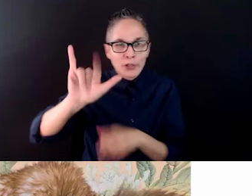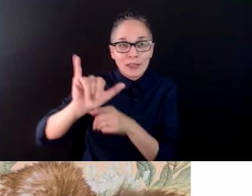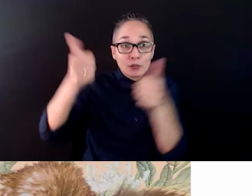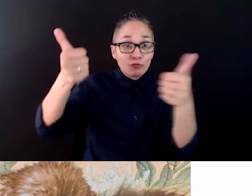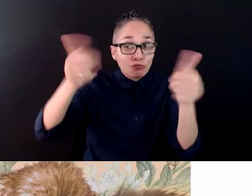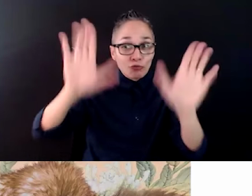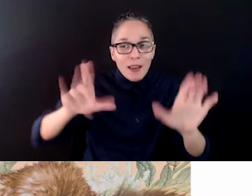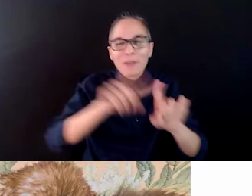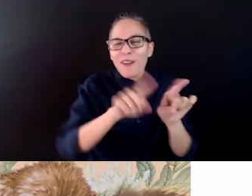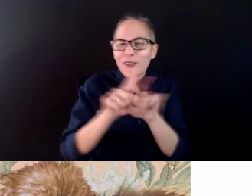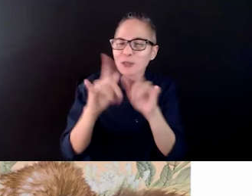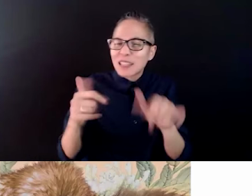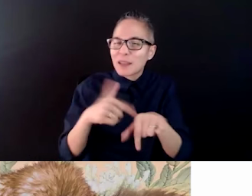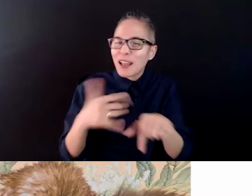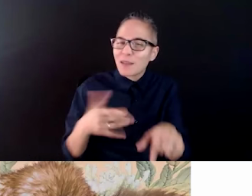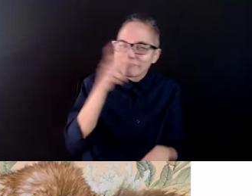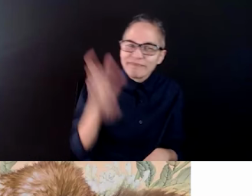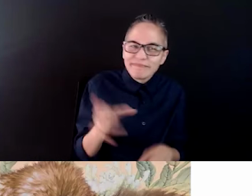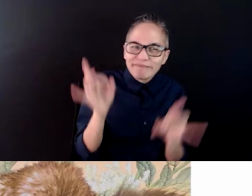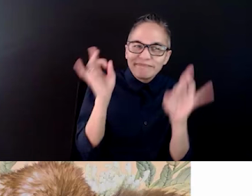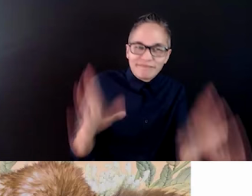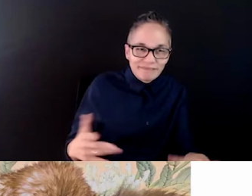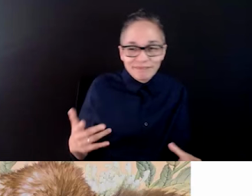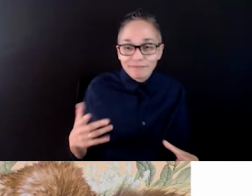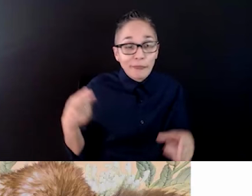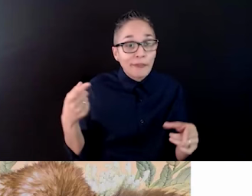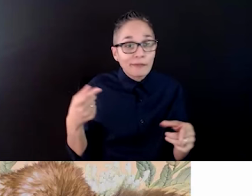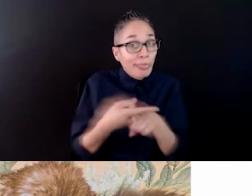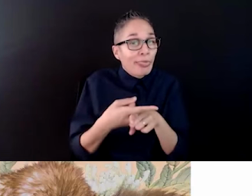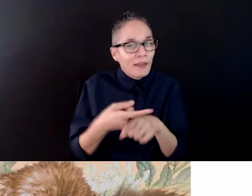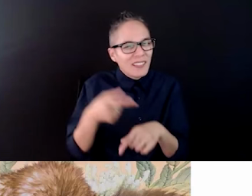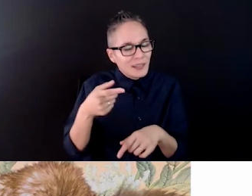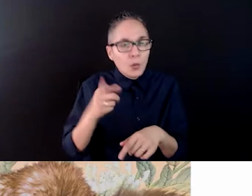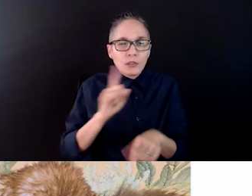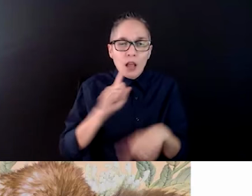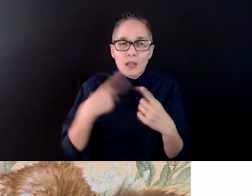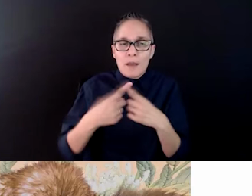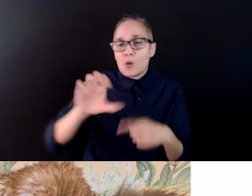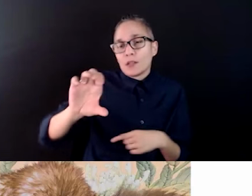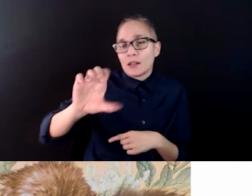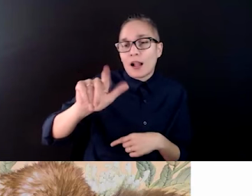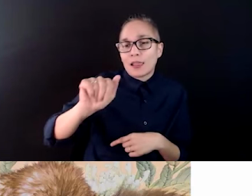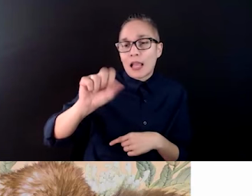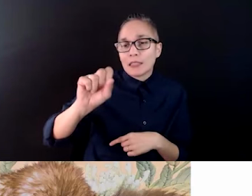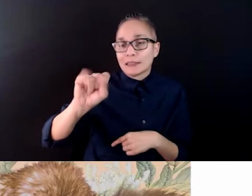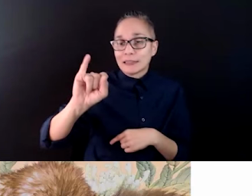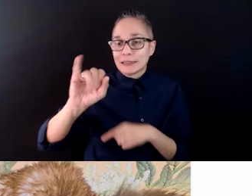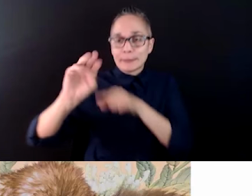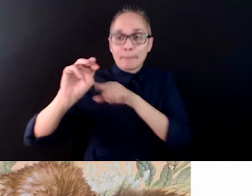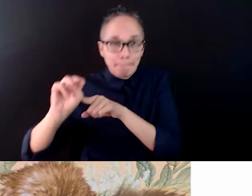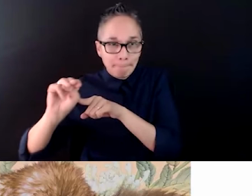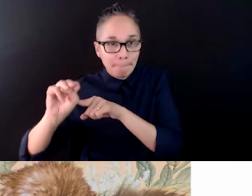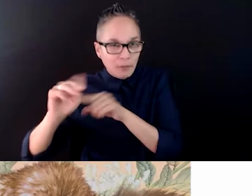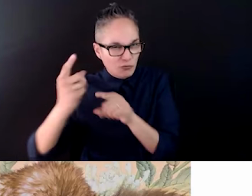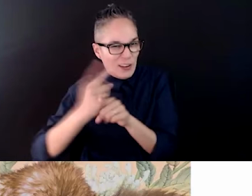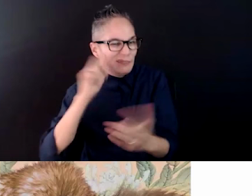disgusting. And the disgusting part was the classism, which we're going to talk about later. But I always